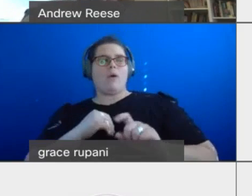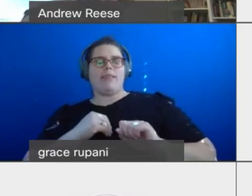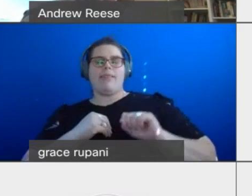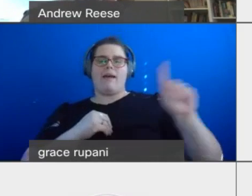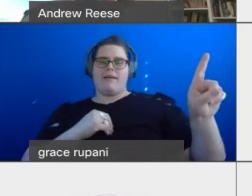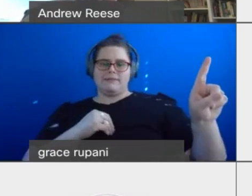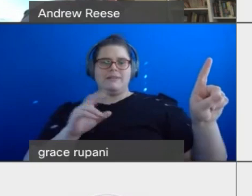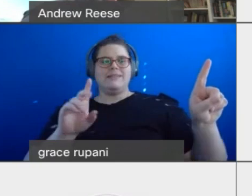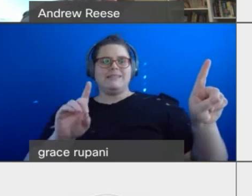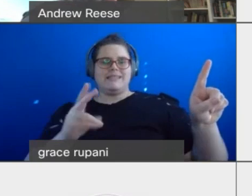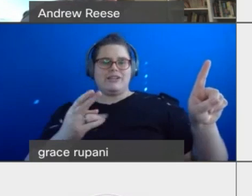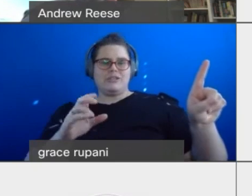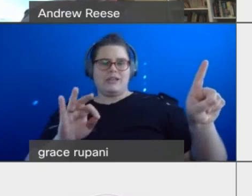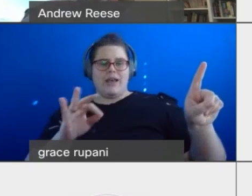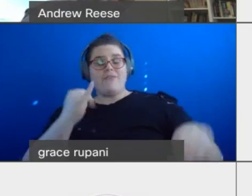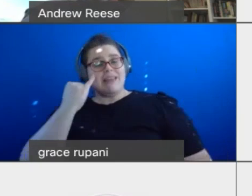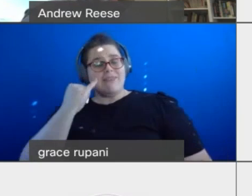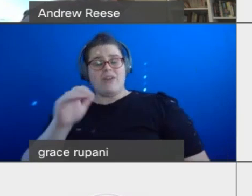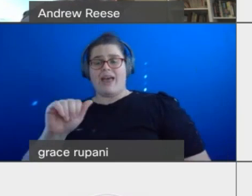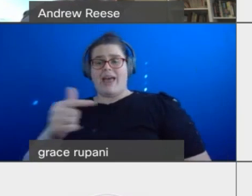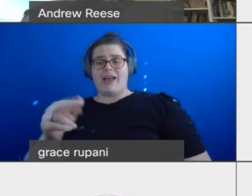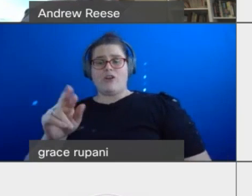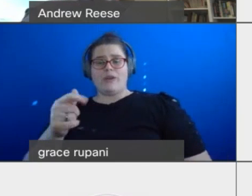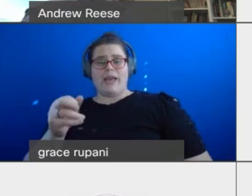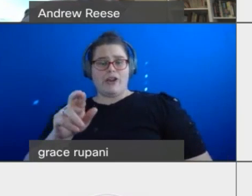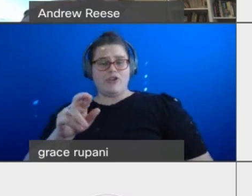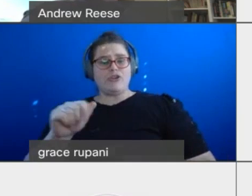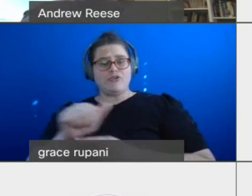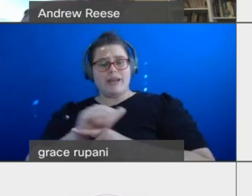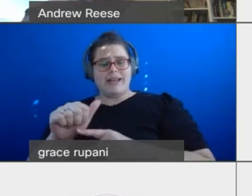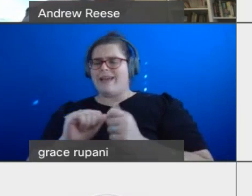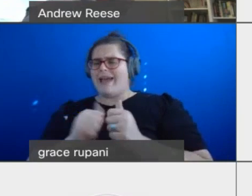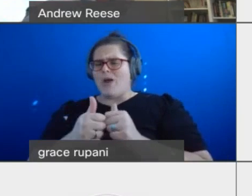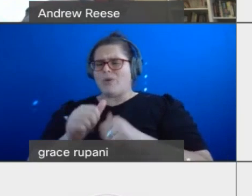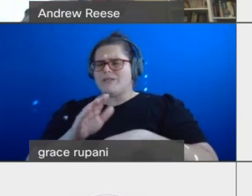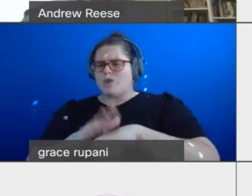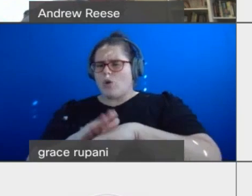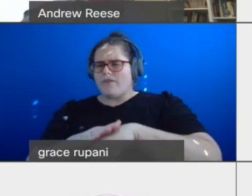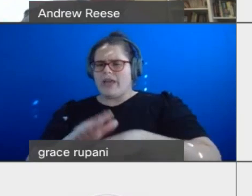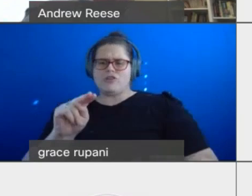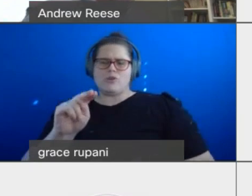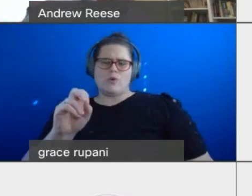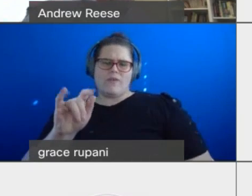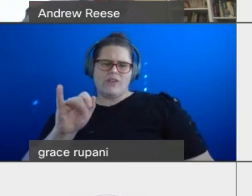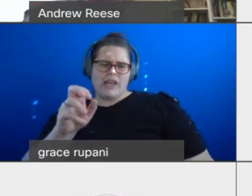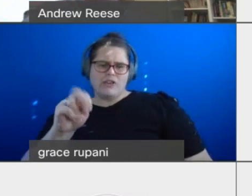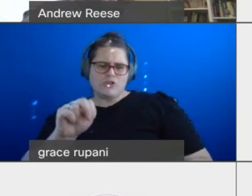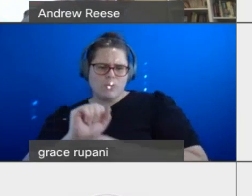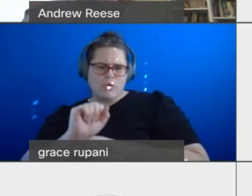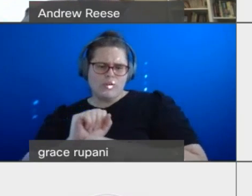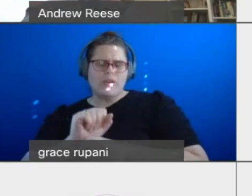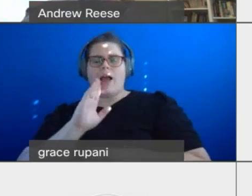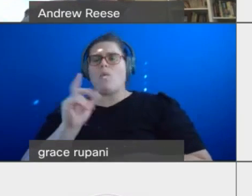for aggregated training, how does notification look for alt EVV?